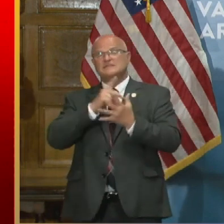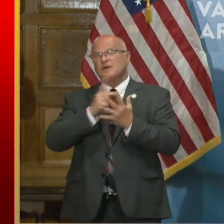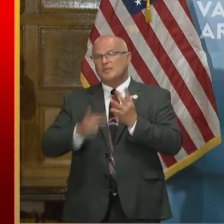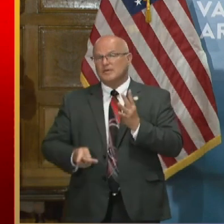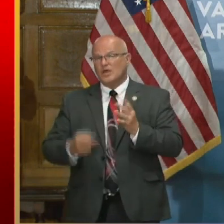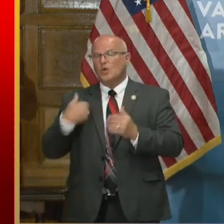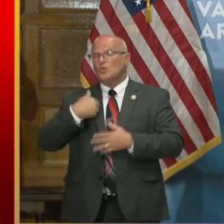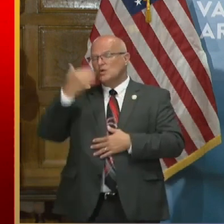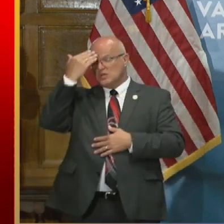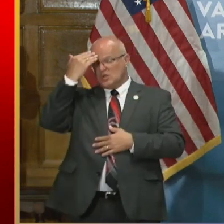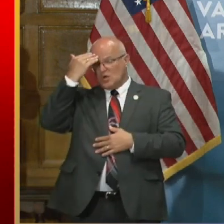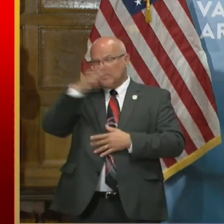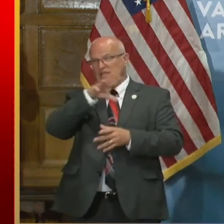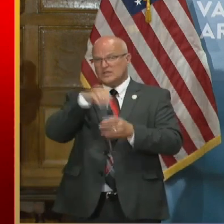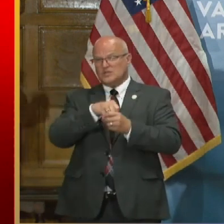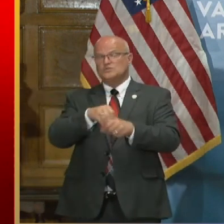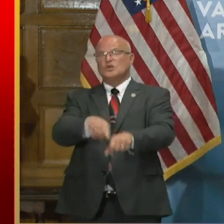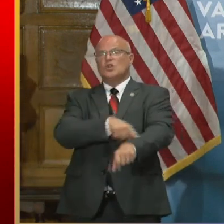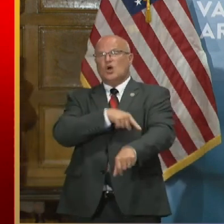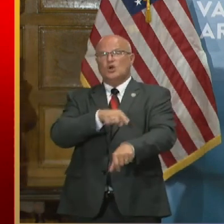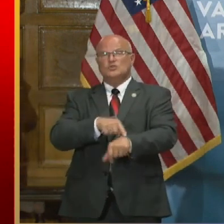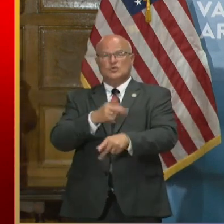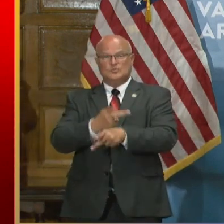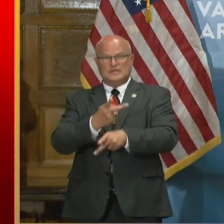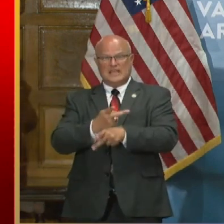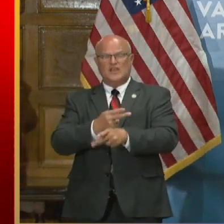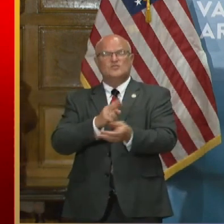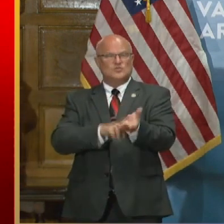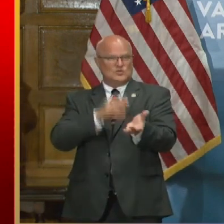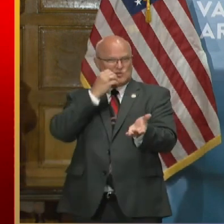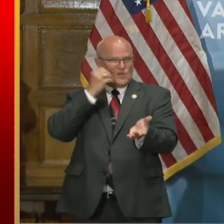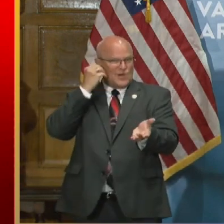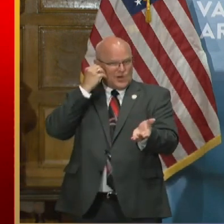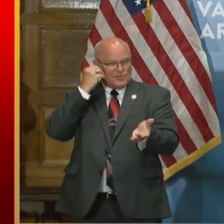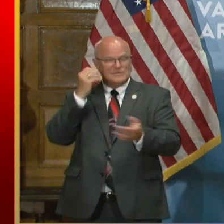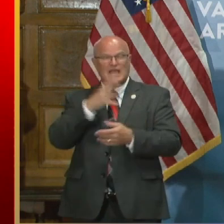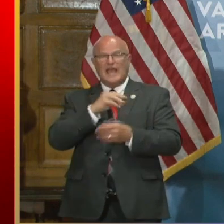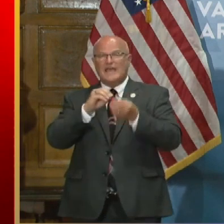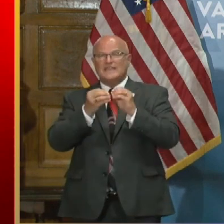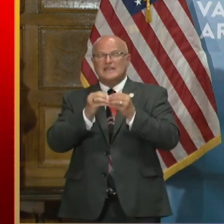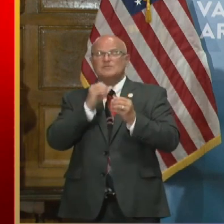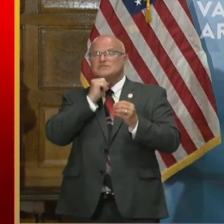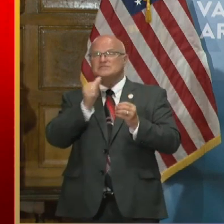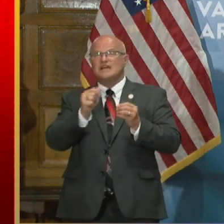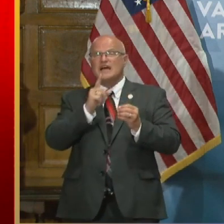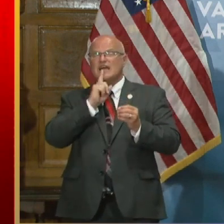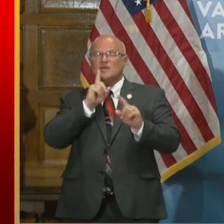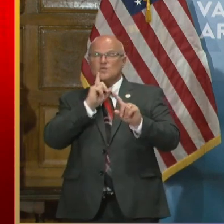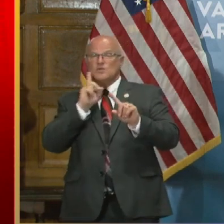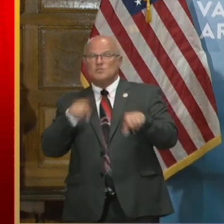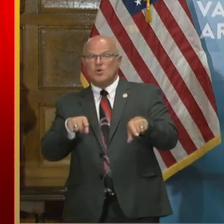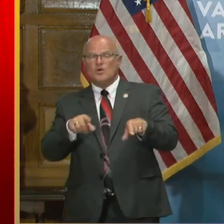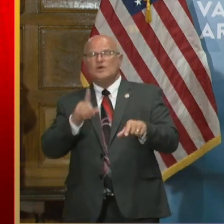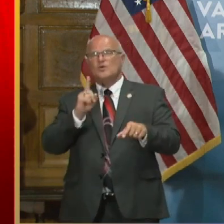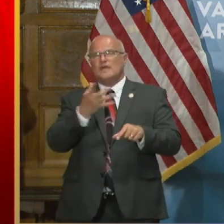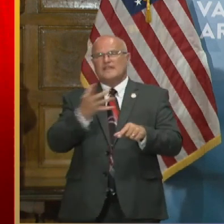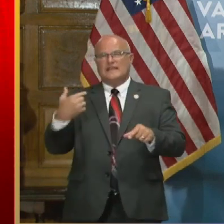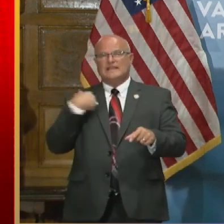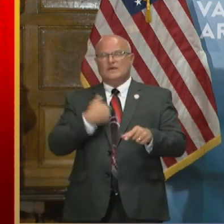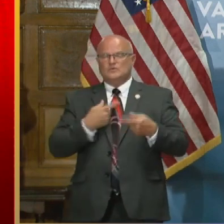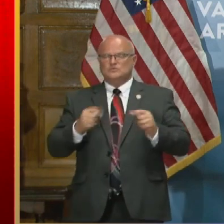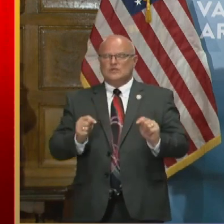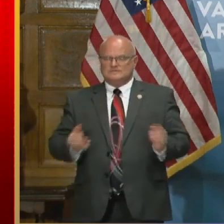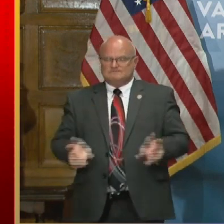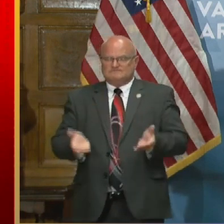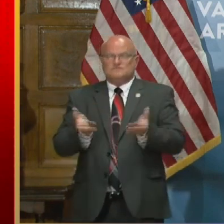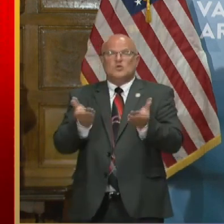population, we know that it does include long-term care residents, and we know that there are often times where the numbers are not necessarily being reported, so that's definitely one of the things that we're trying